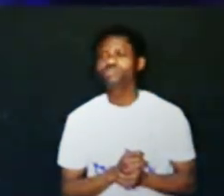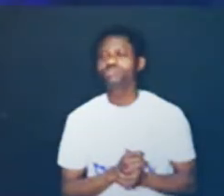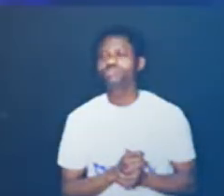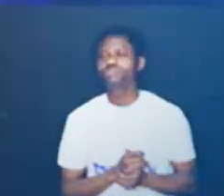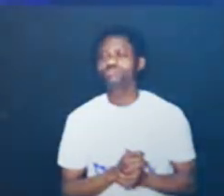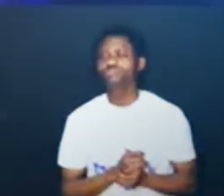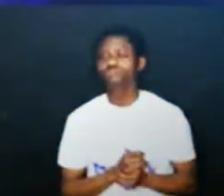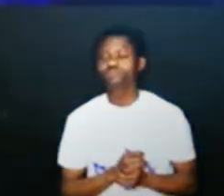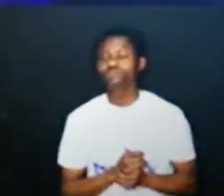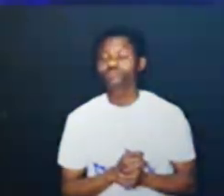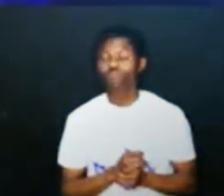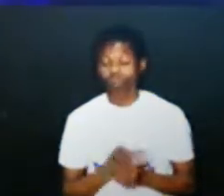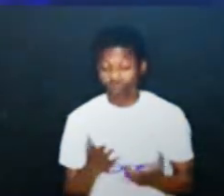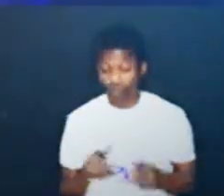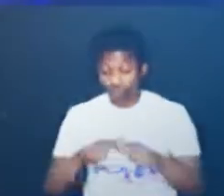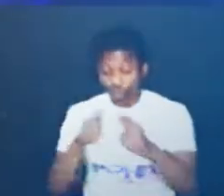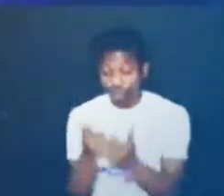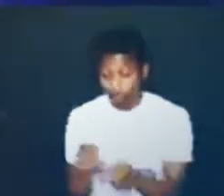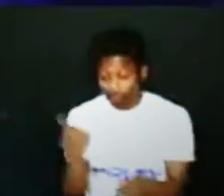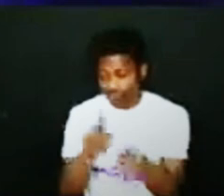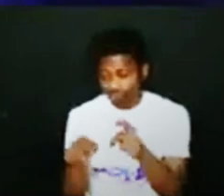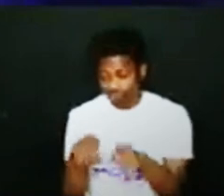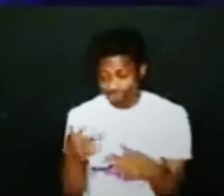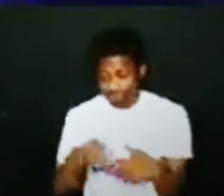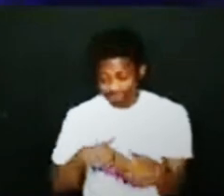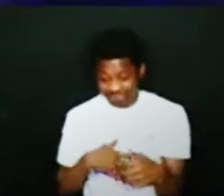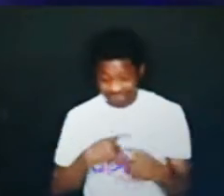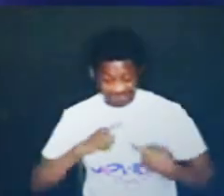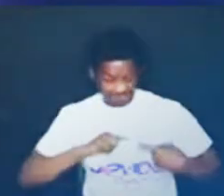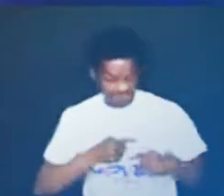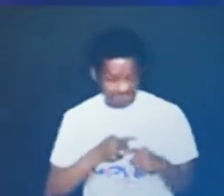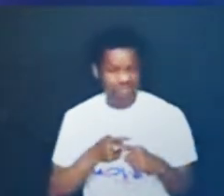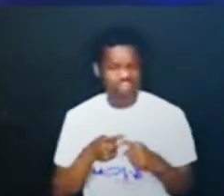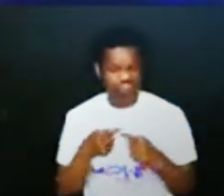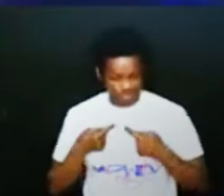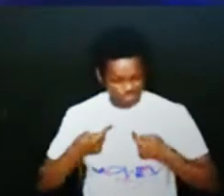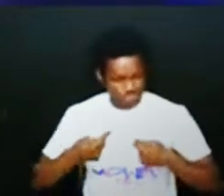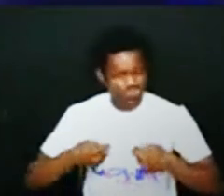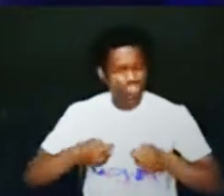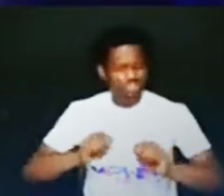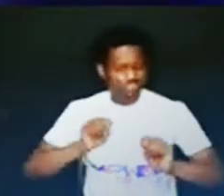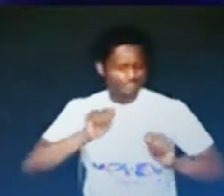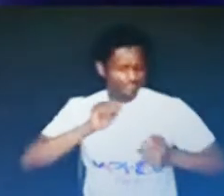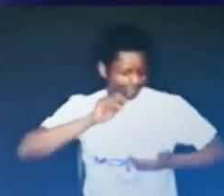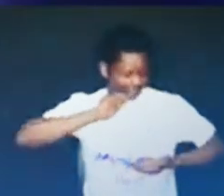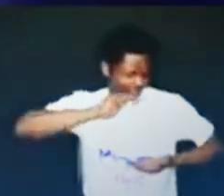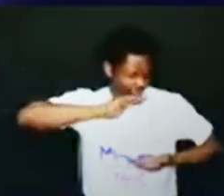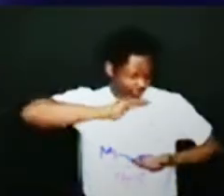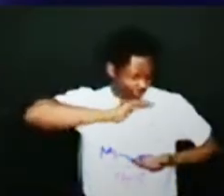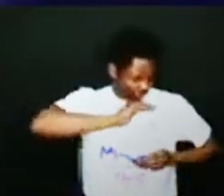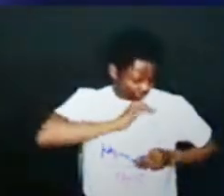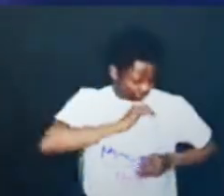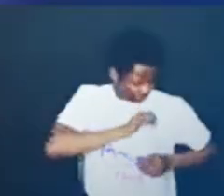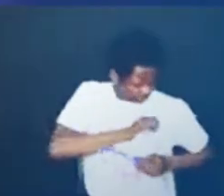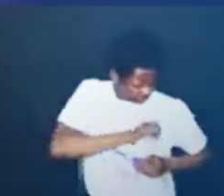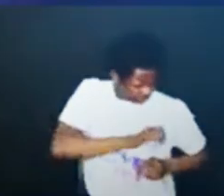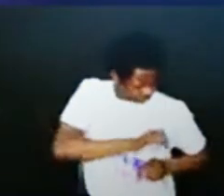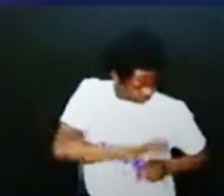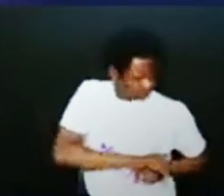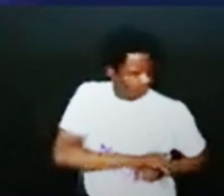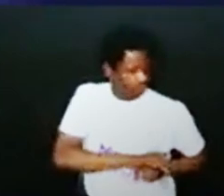get to this stage of trying to suppress the bitter feeling or the bitterness because